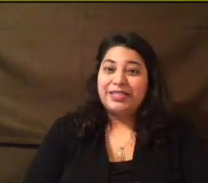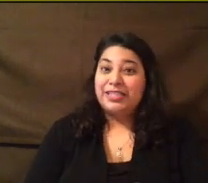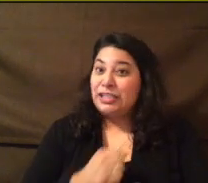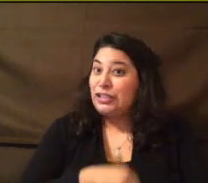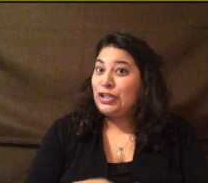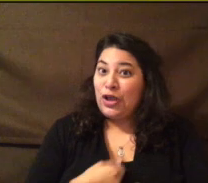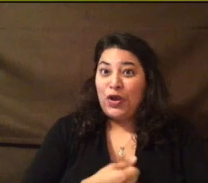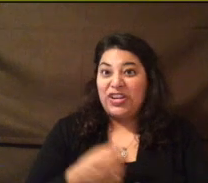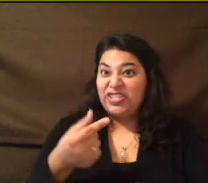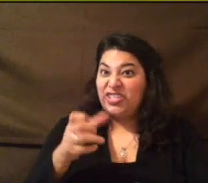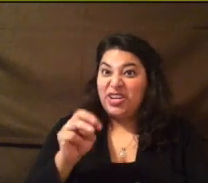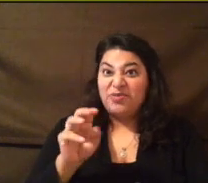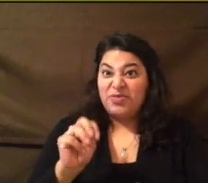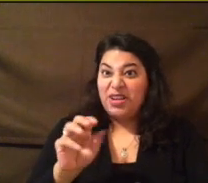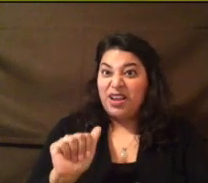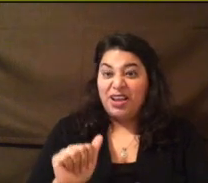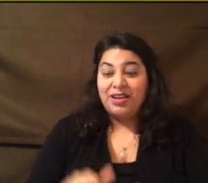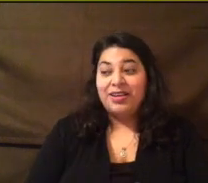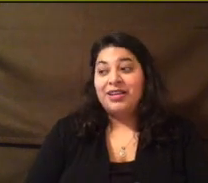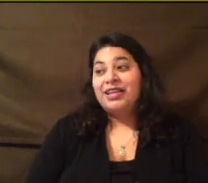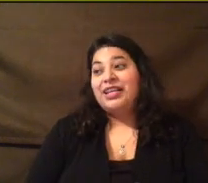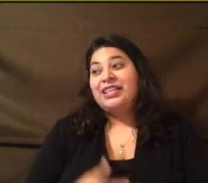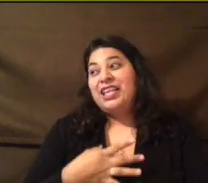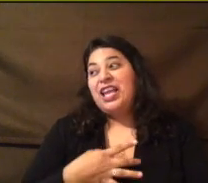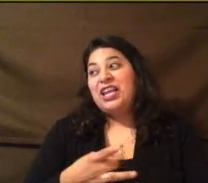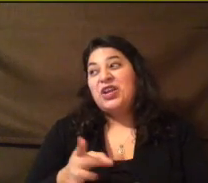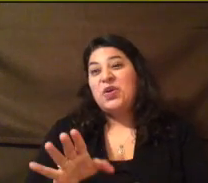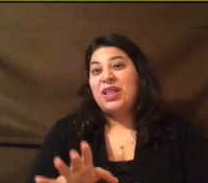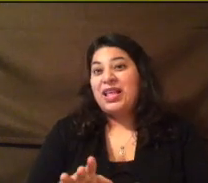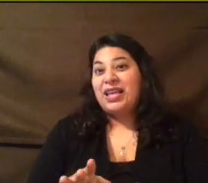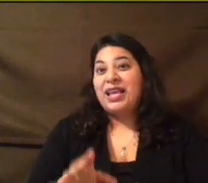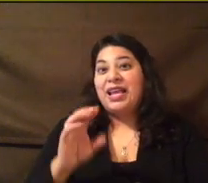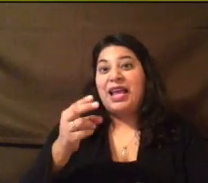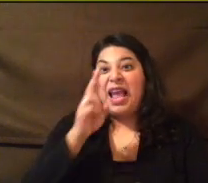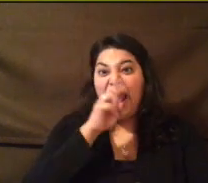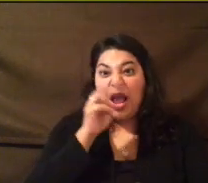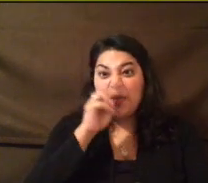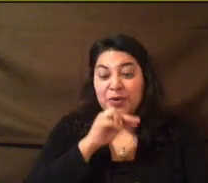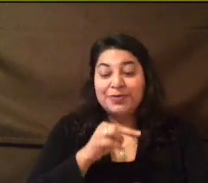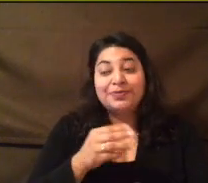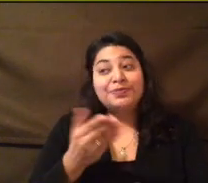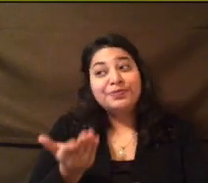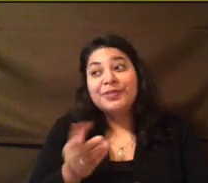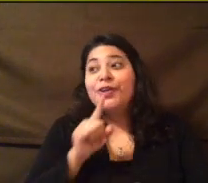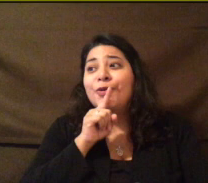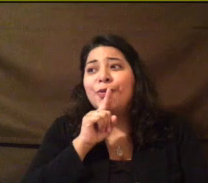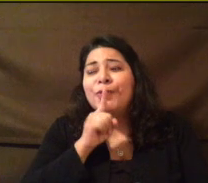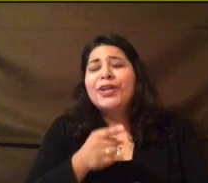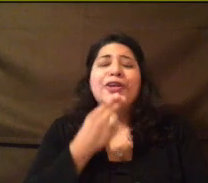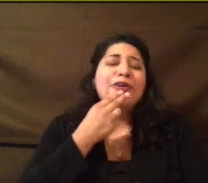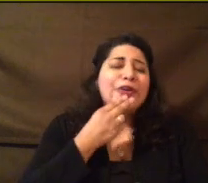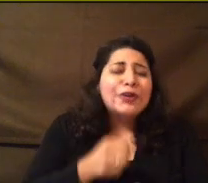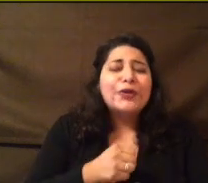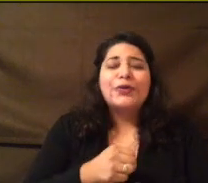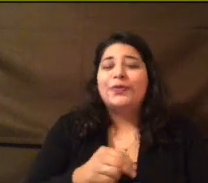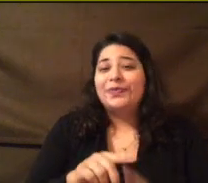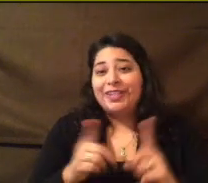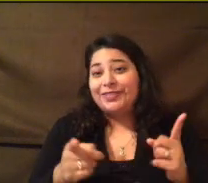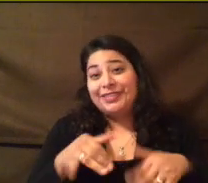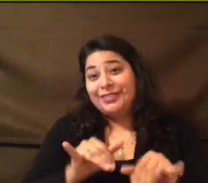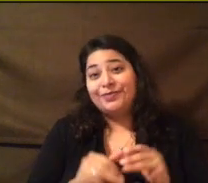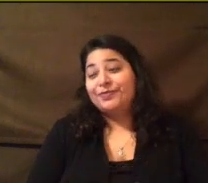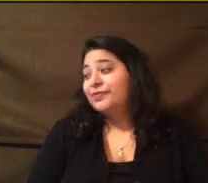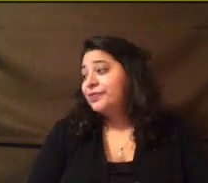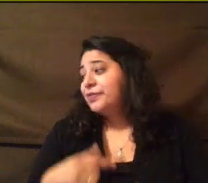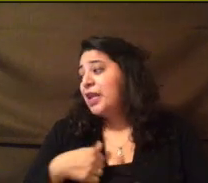kids like least? Sorry, Gemma. The animal that they like the least is hamster, although hamsters